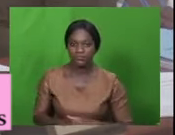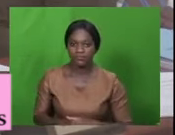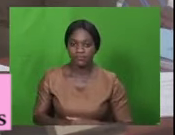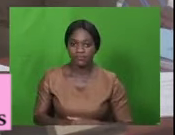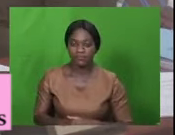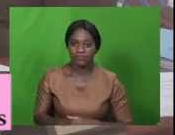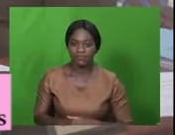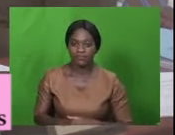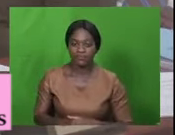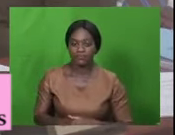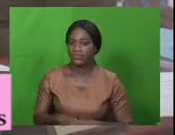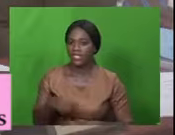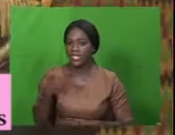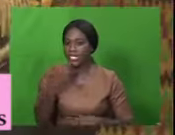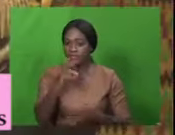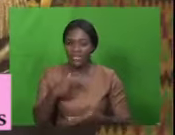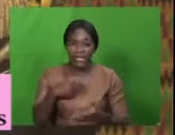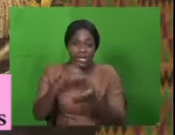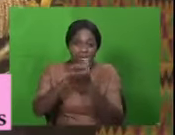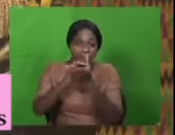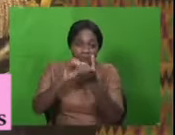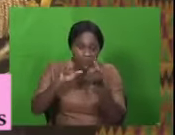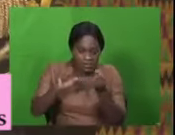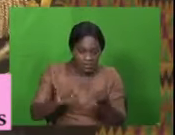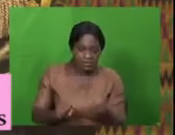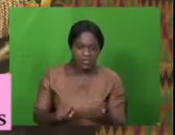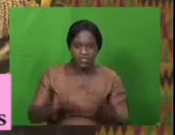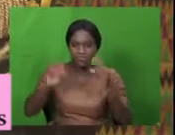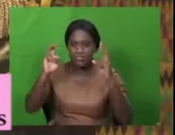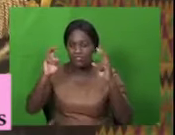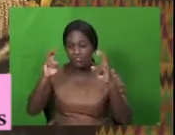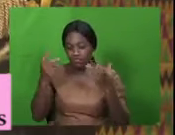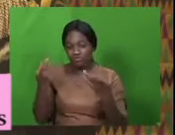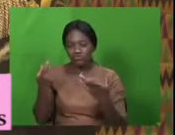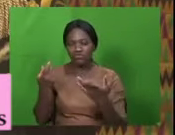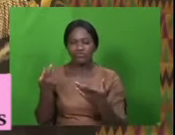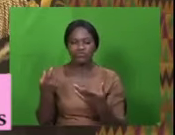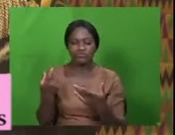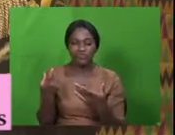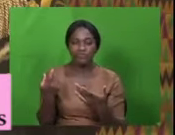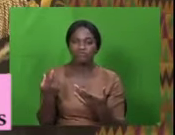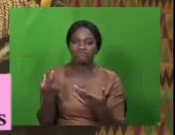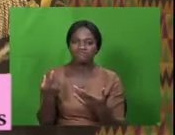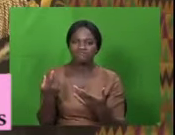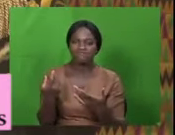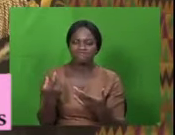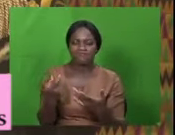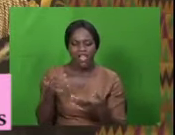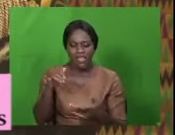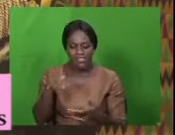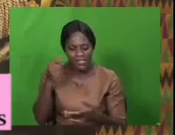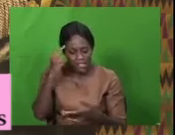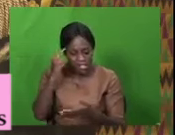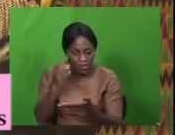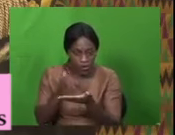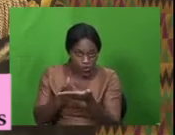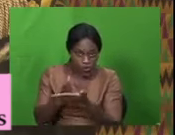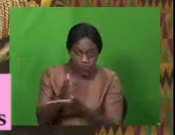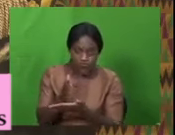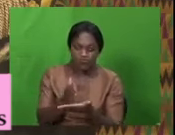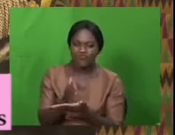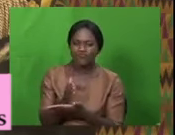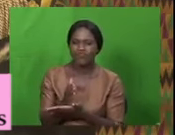Mr. Speaker, I believe that the issue above all that is quite properly dominating